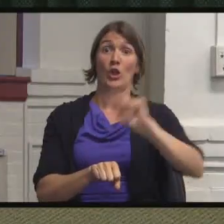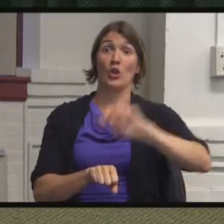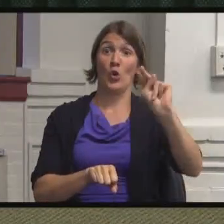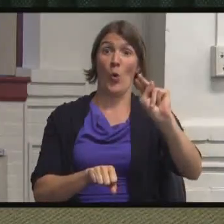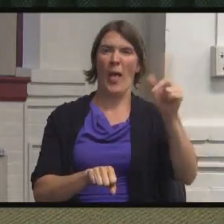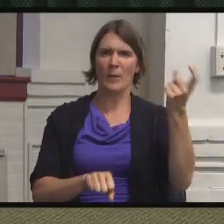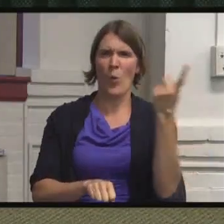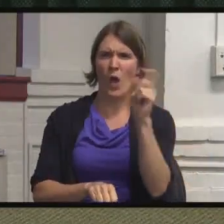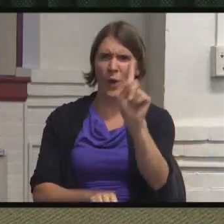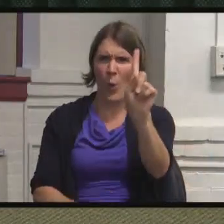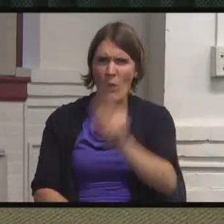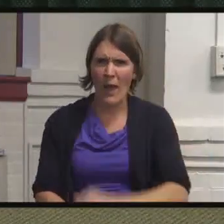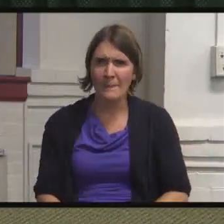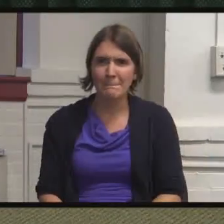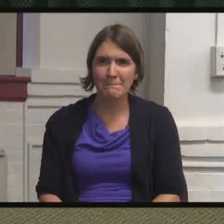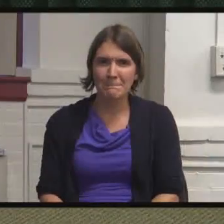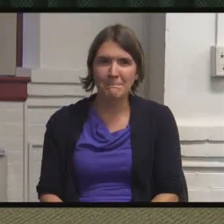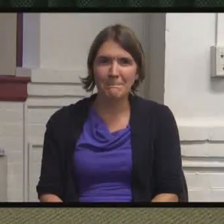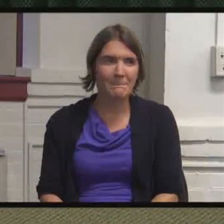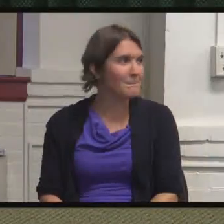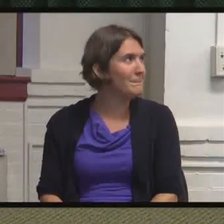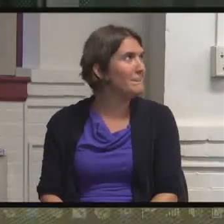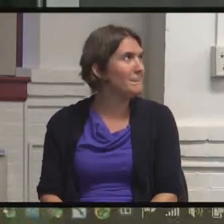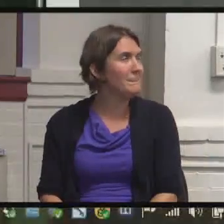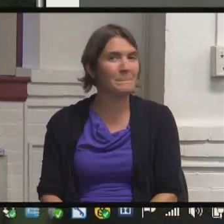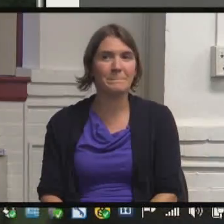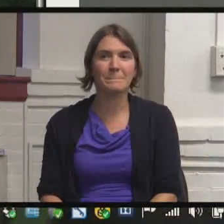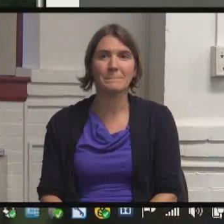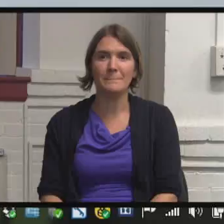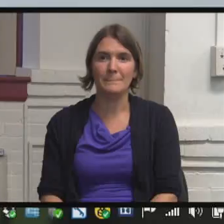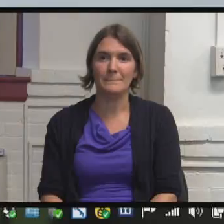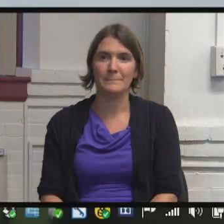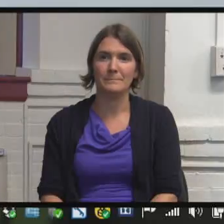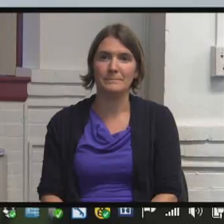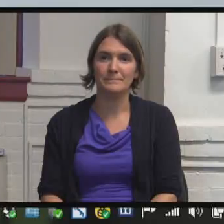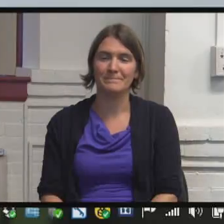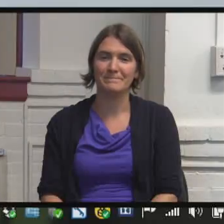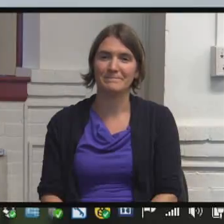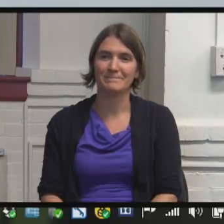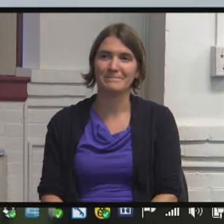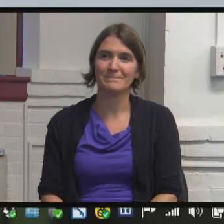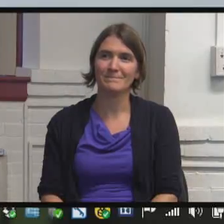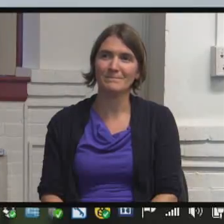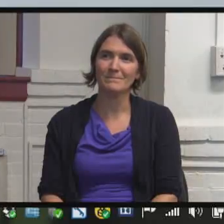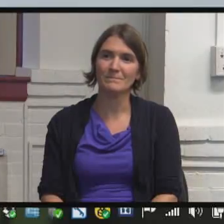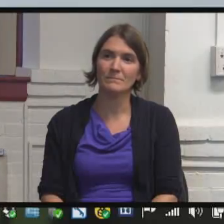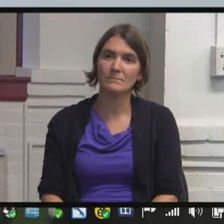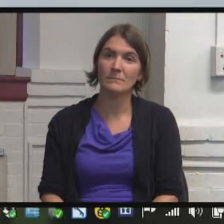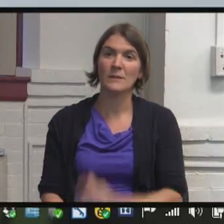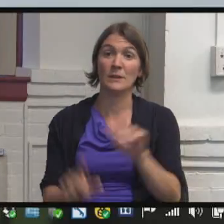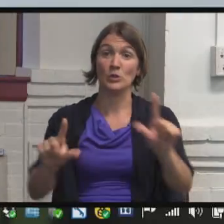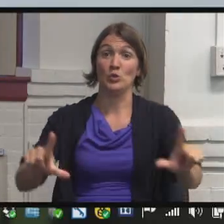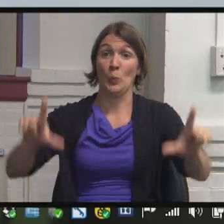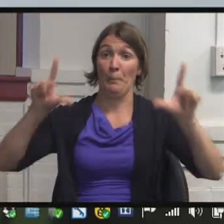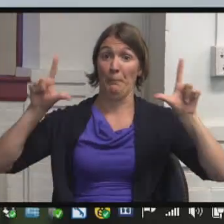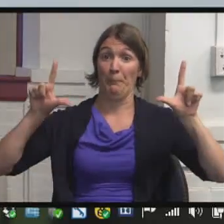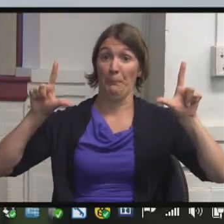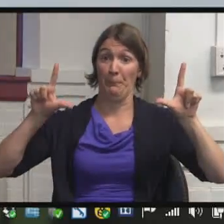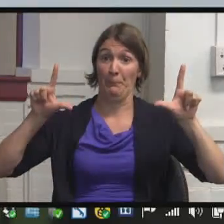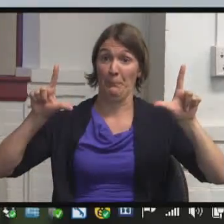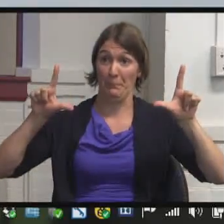let me just come over. This is... Let me try and make it... No, that's fine just like that. Okay. Oh, that's even, yeah, that is better.